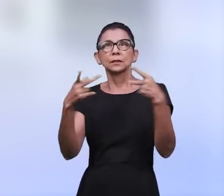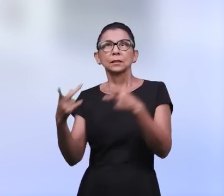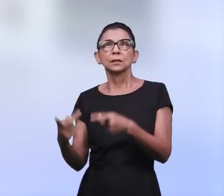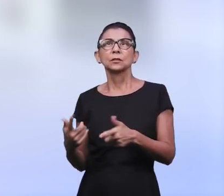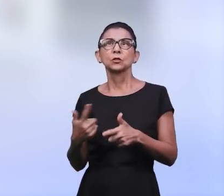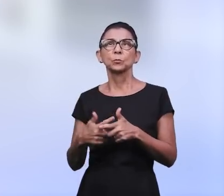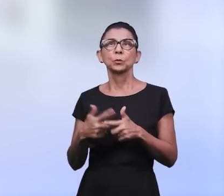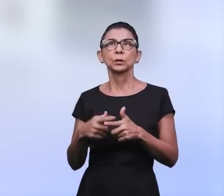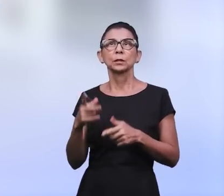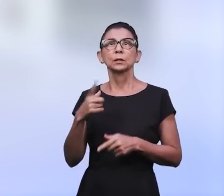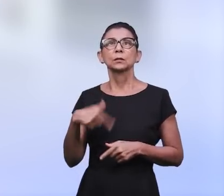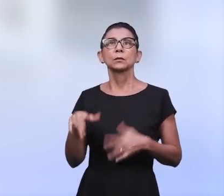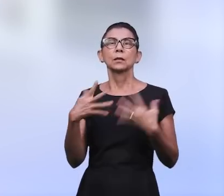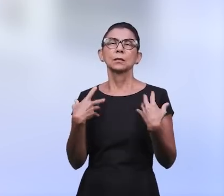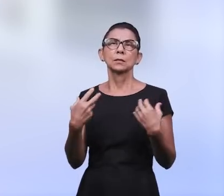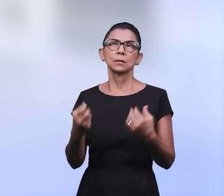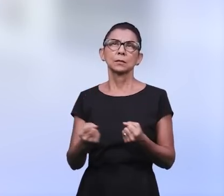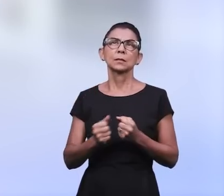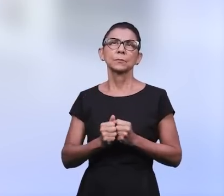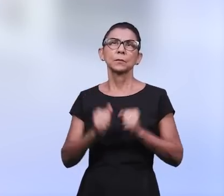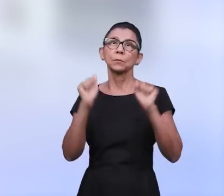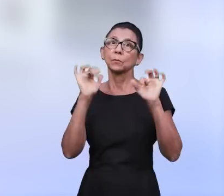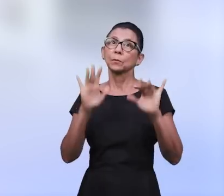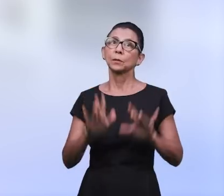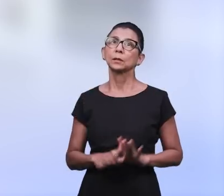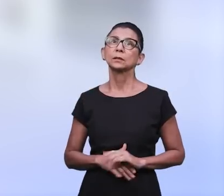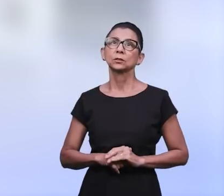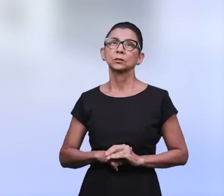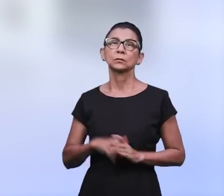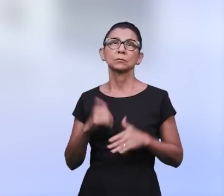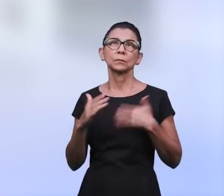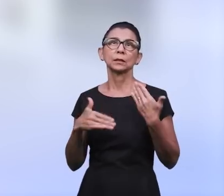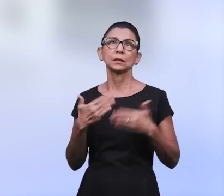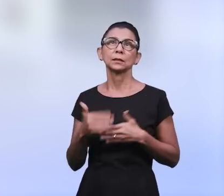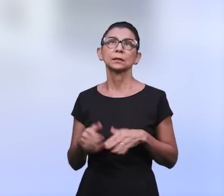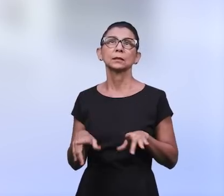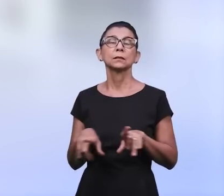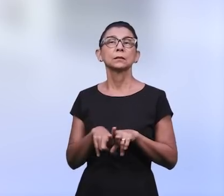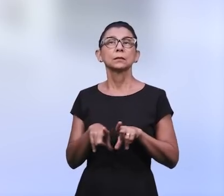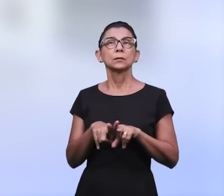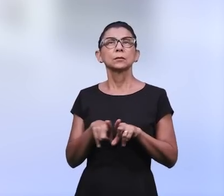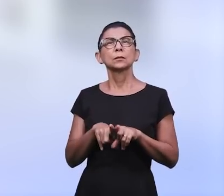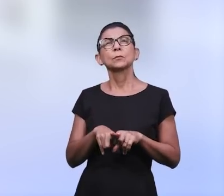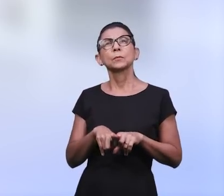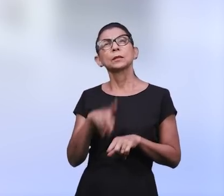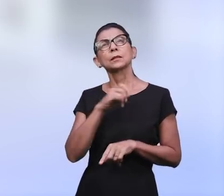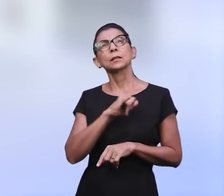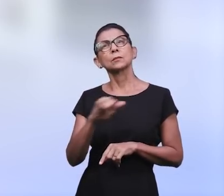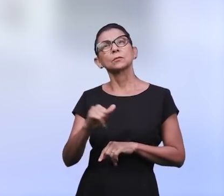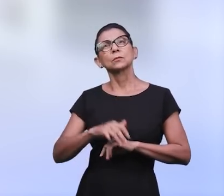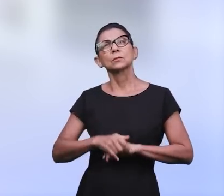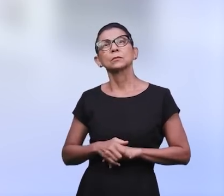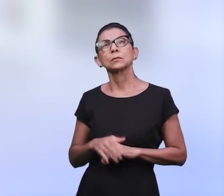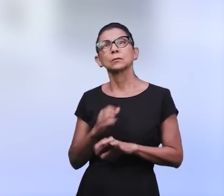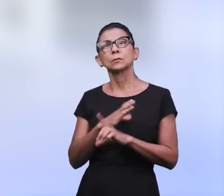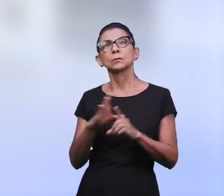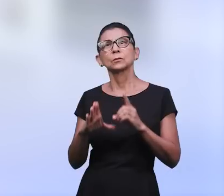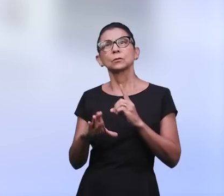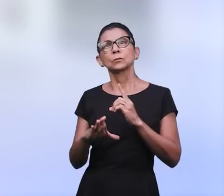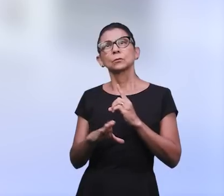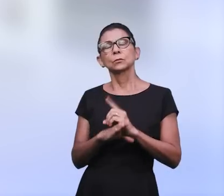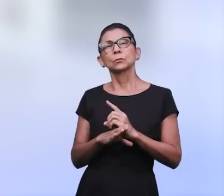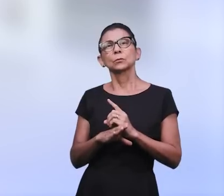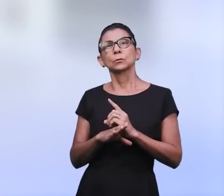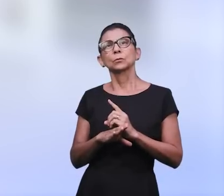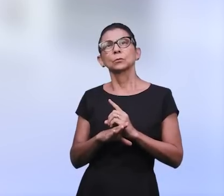a great blessing and a type of happiness that only comes from God. I wanted to also share that as soon as the service began, I felt happy and safe